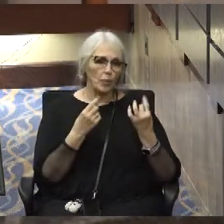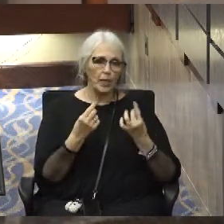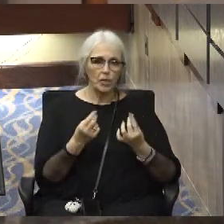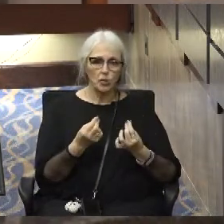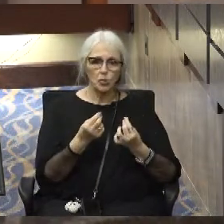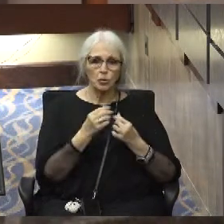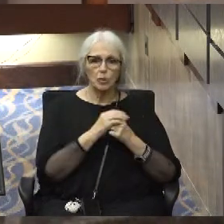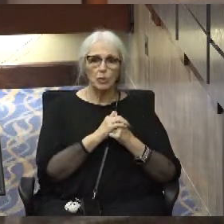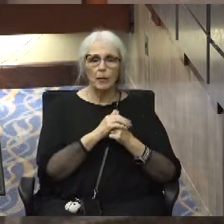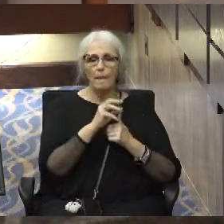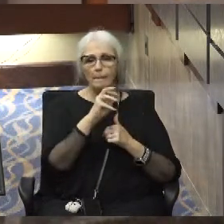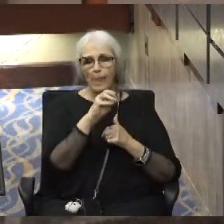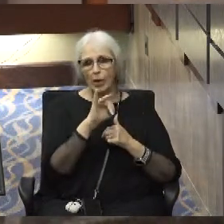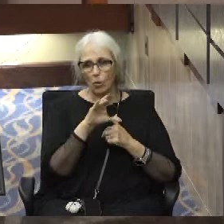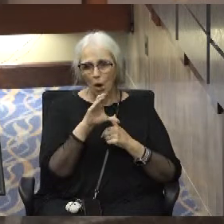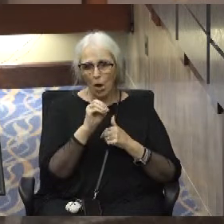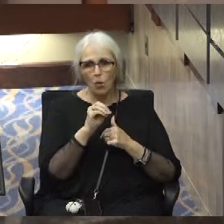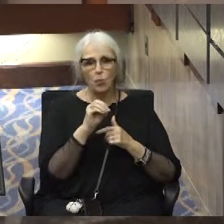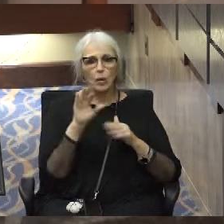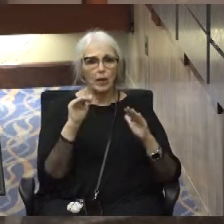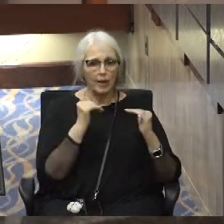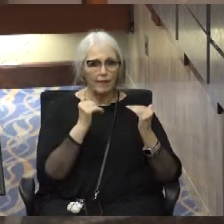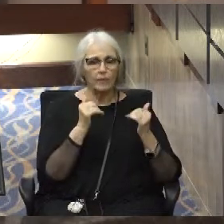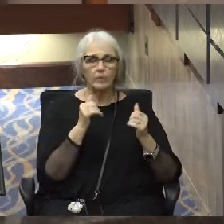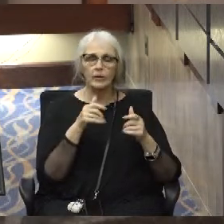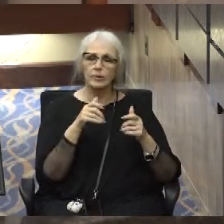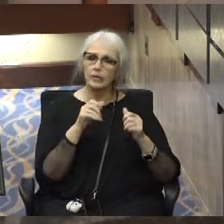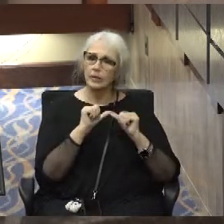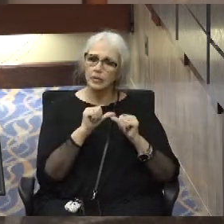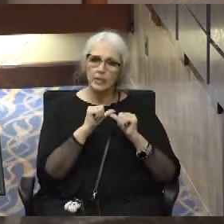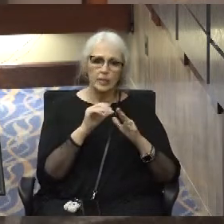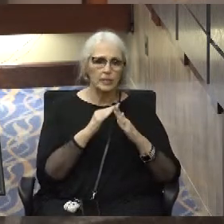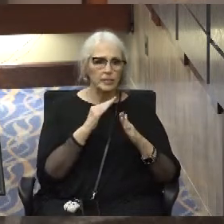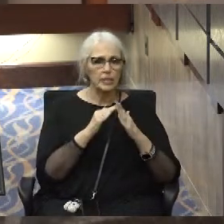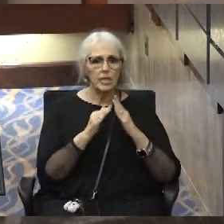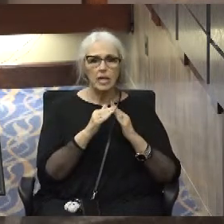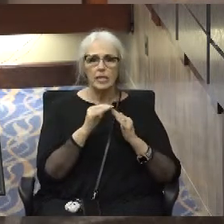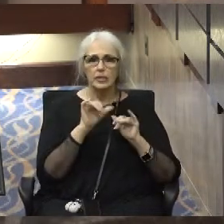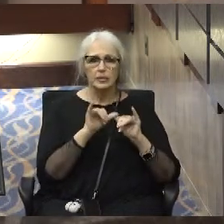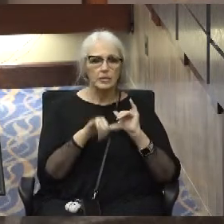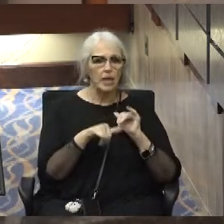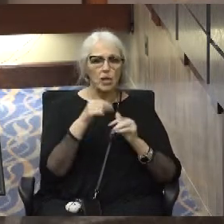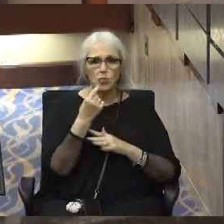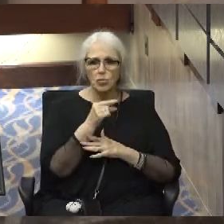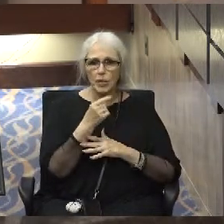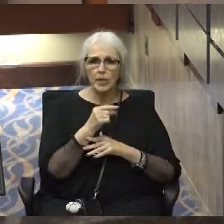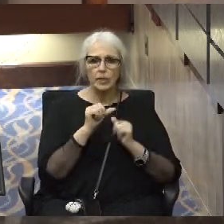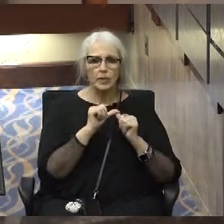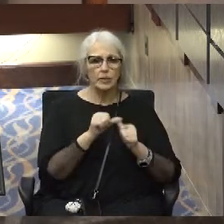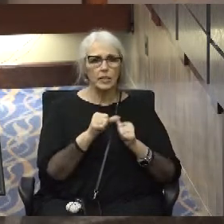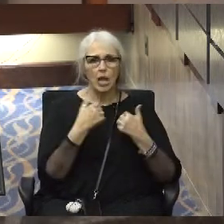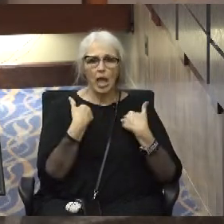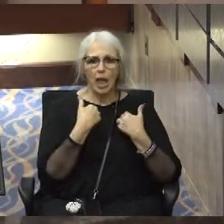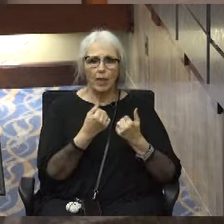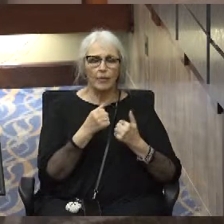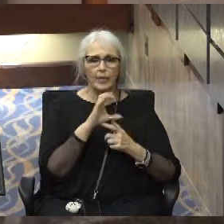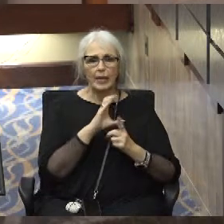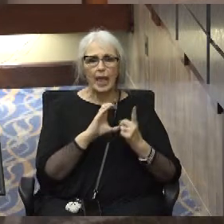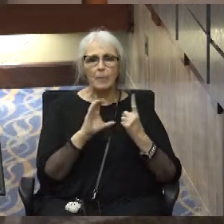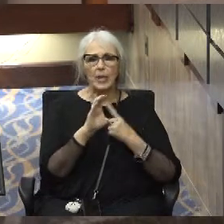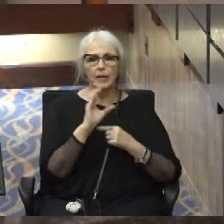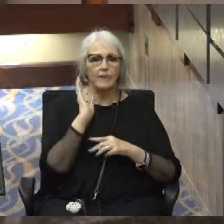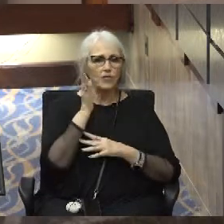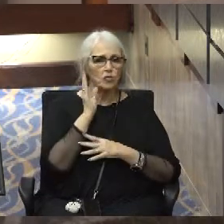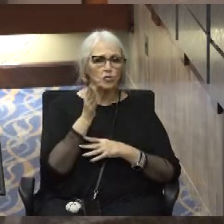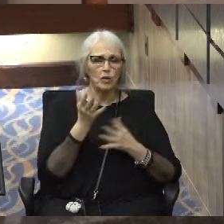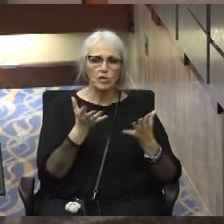and the meso and the macro level to make our city more sustainable and green and ensure a healthy climate for the future. I